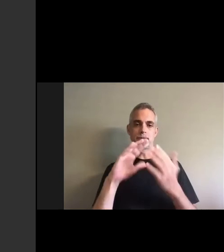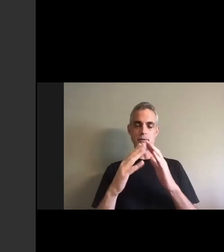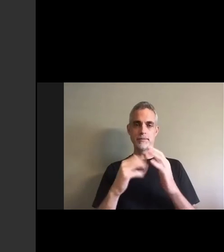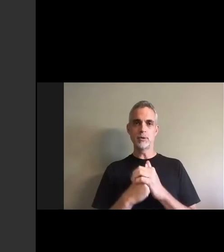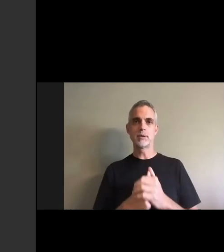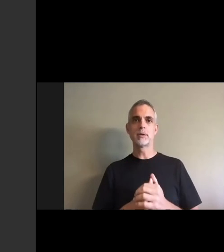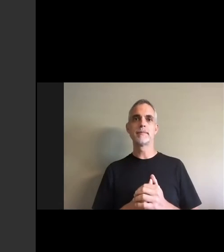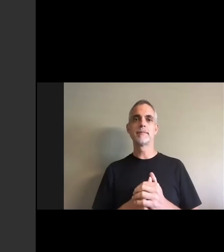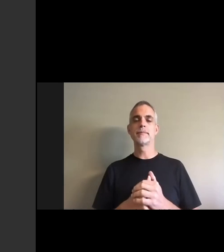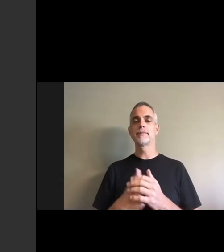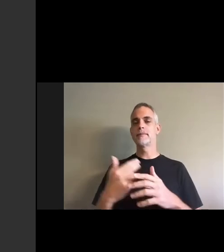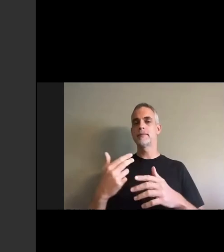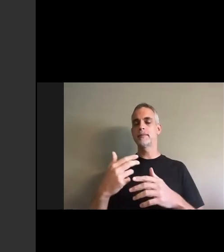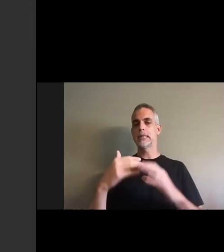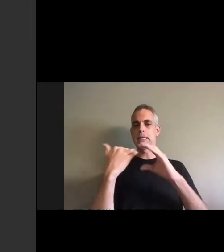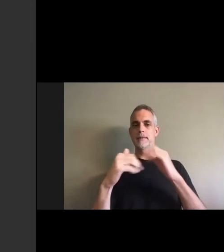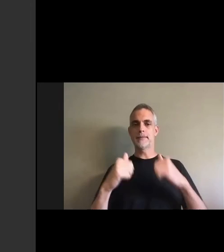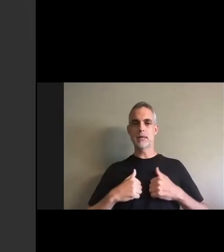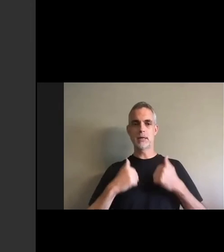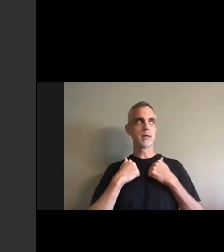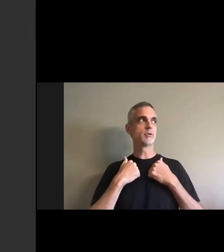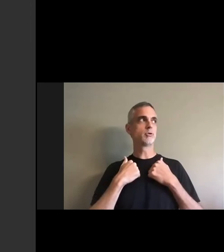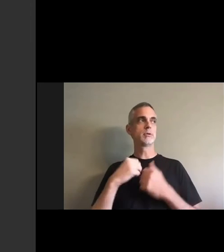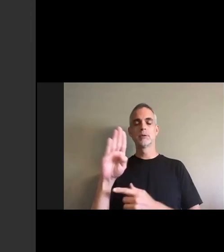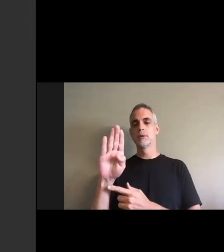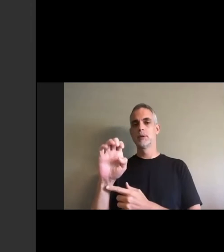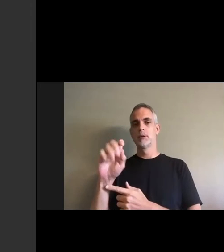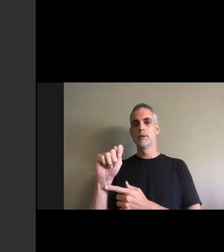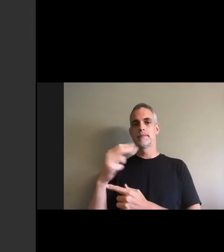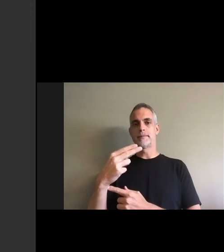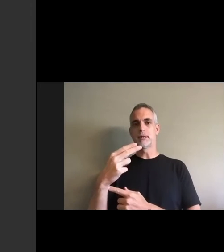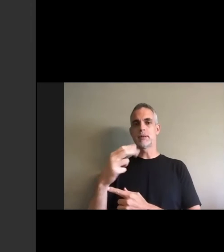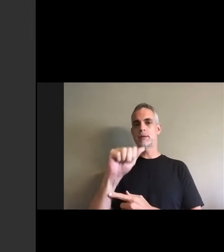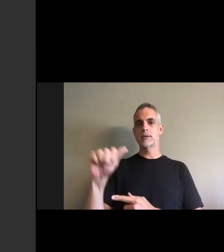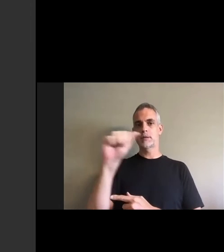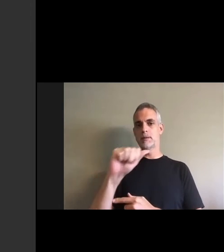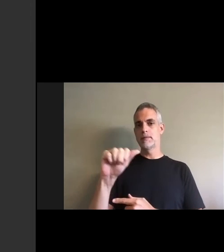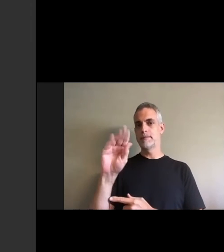Beth is an advocate for the deaf community. You could email her at